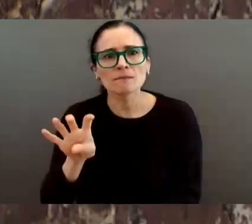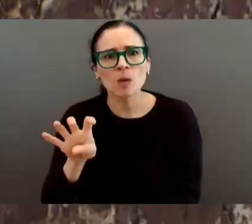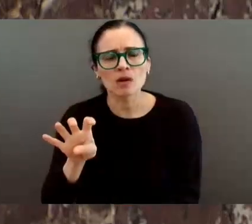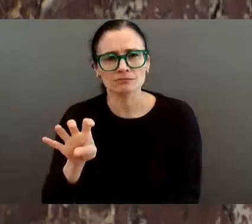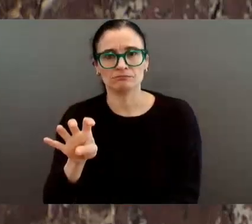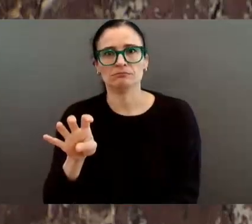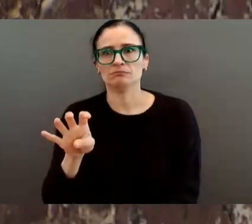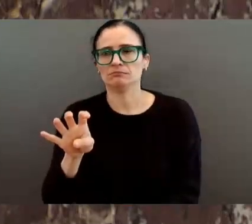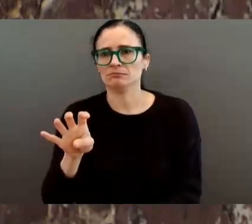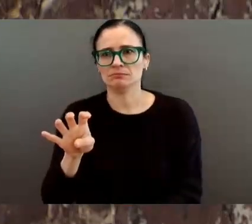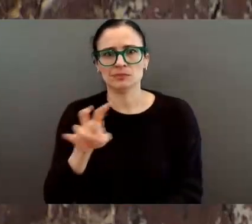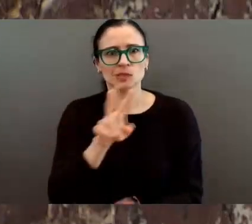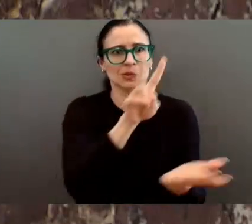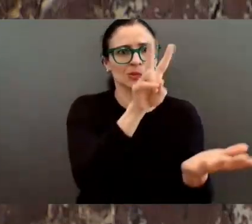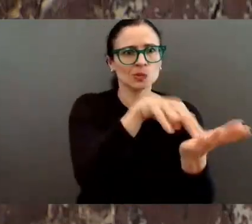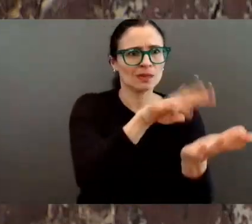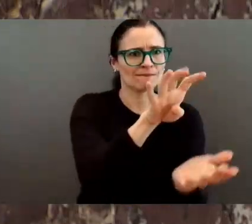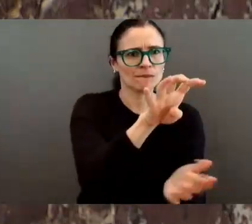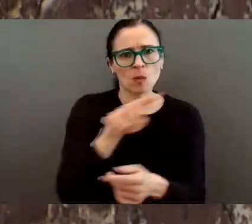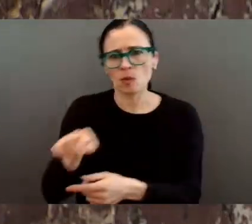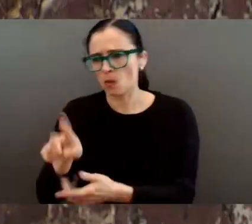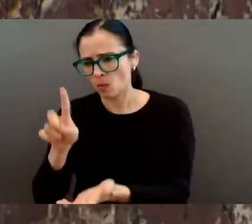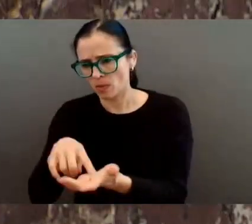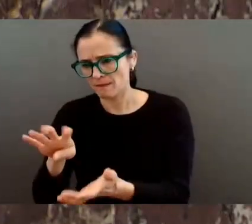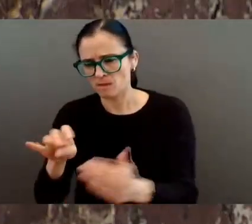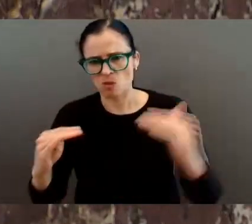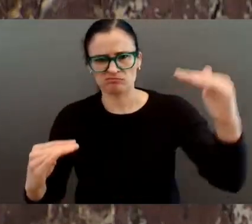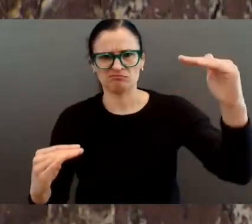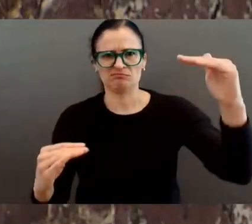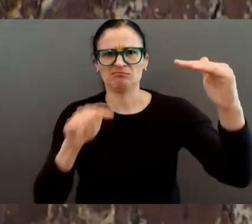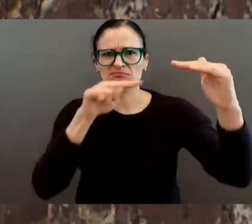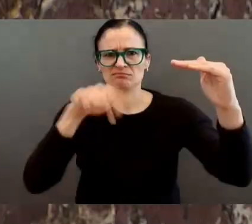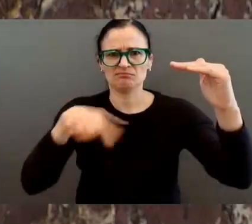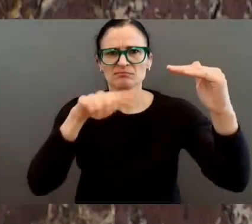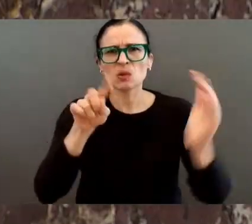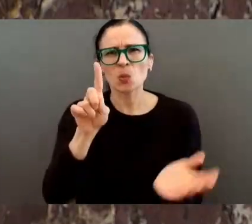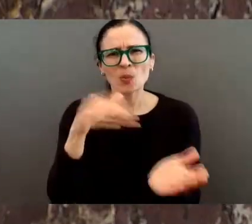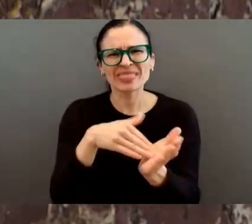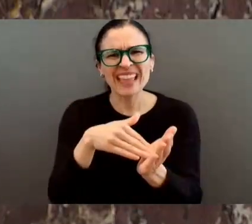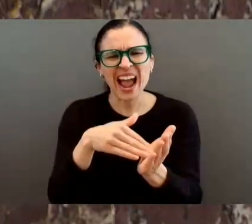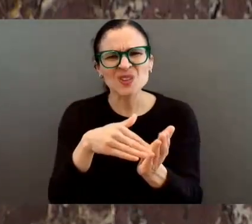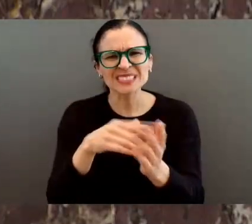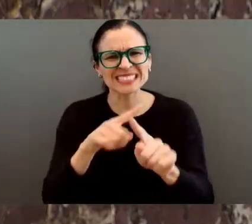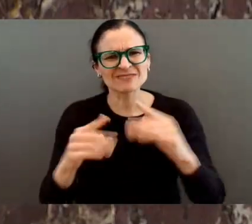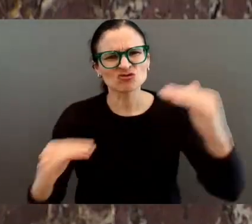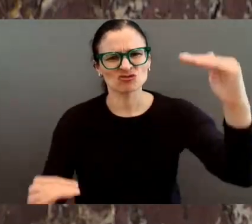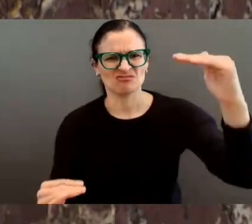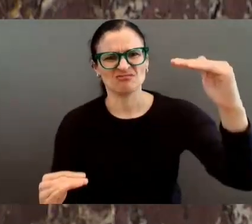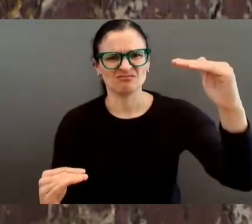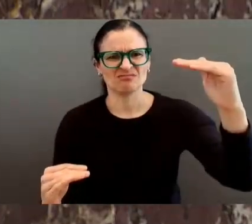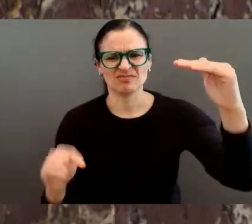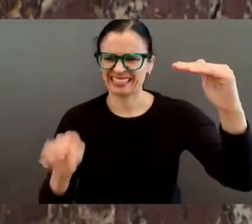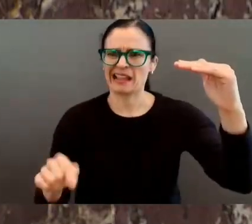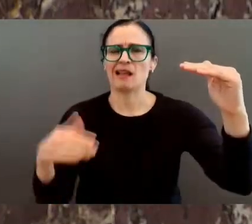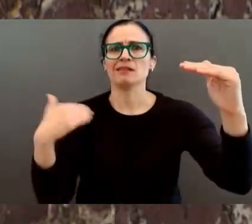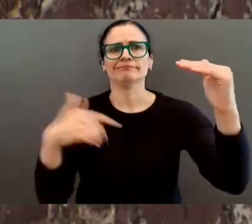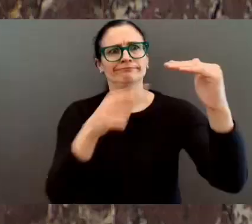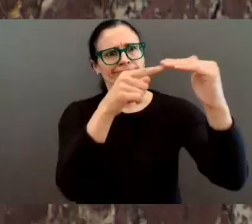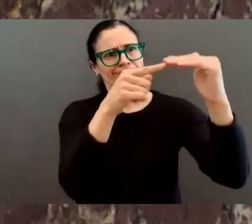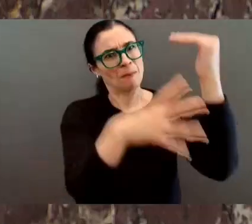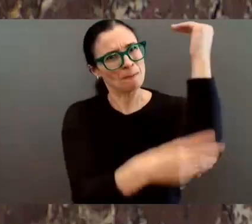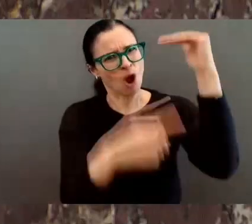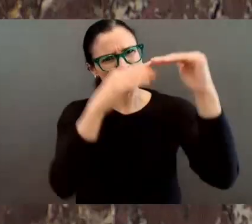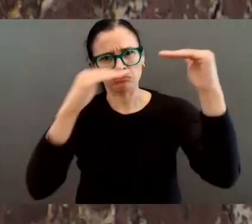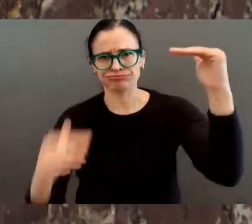is legislated poverty. It's unjust. Year over year, advocates call for this government to raise